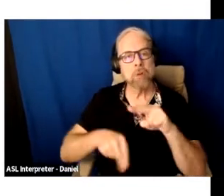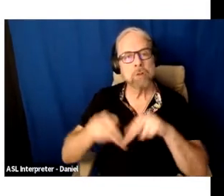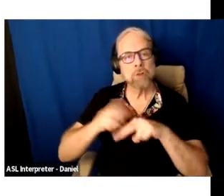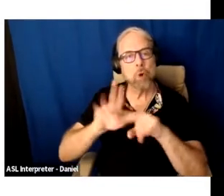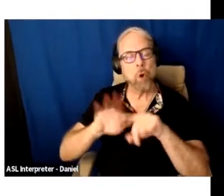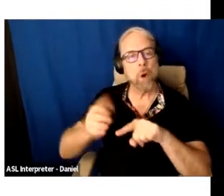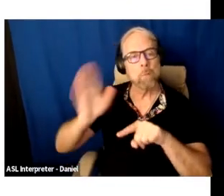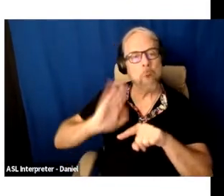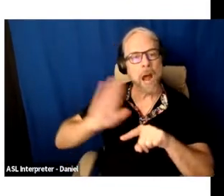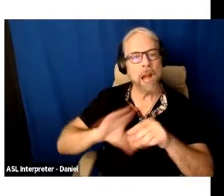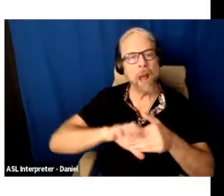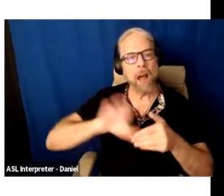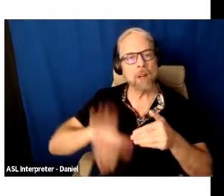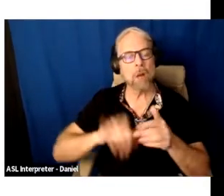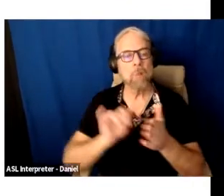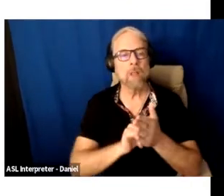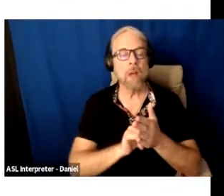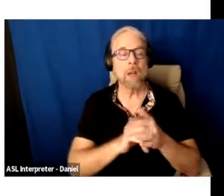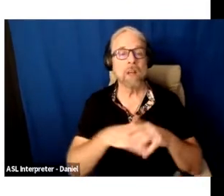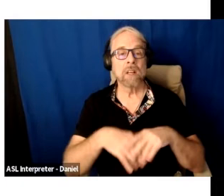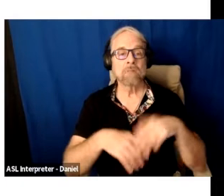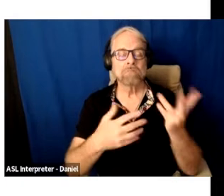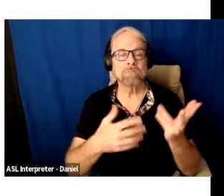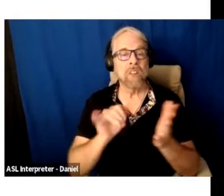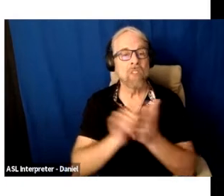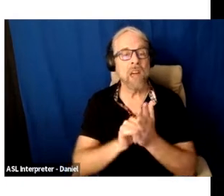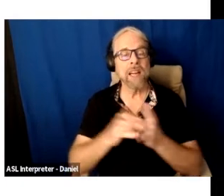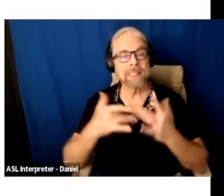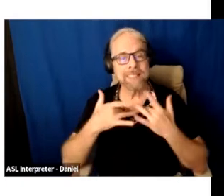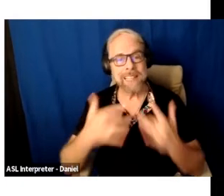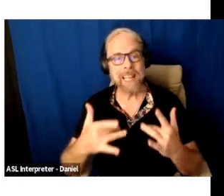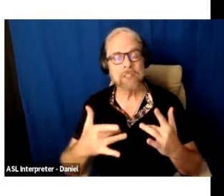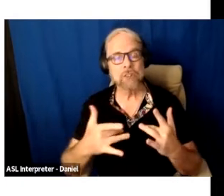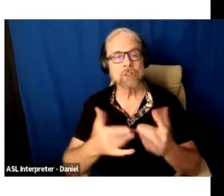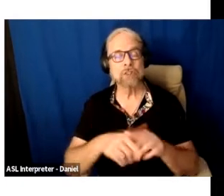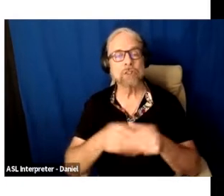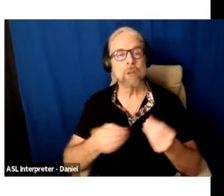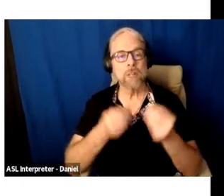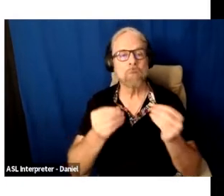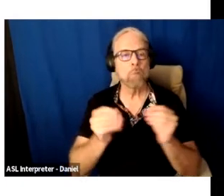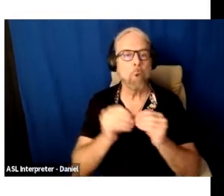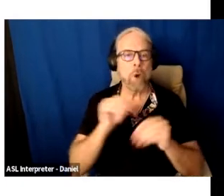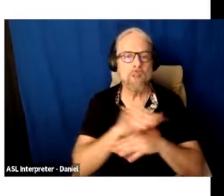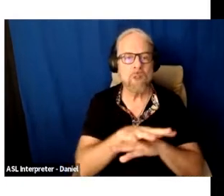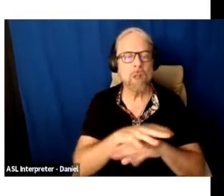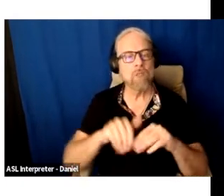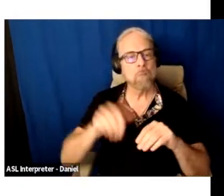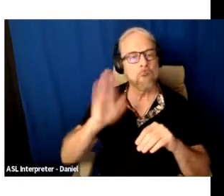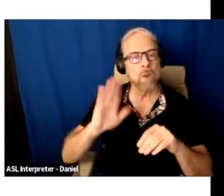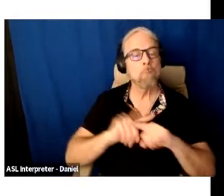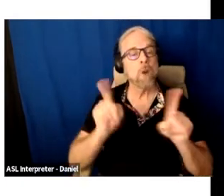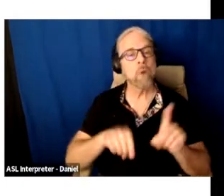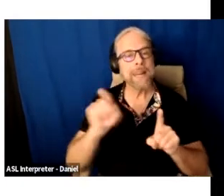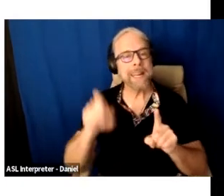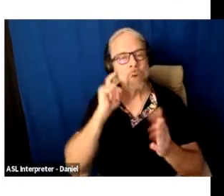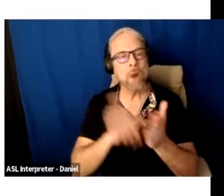outcomes, developmental adversity in childhood tends to exert greater influence than later experiences. But we do need to recognize that